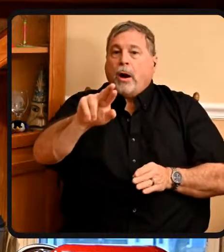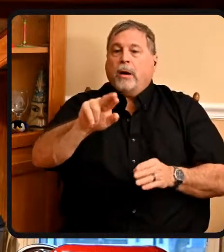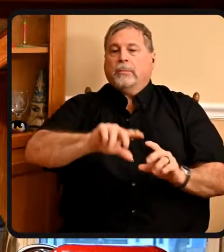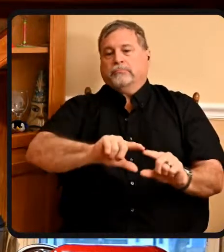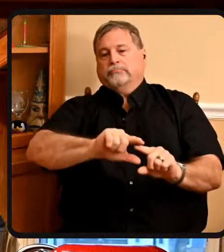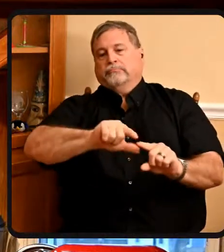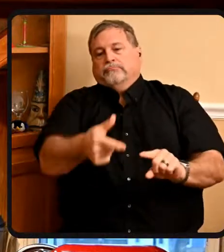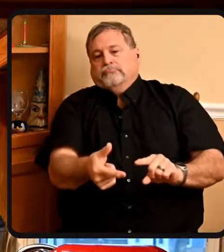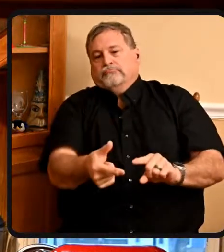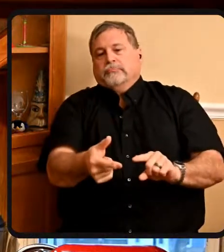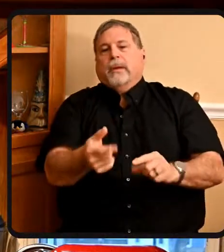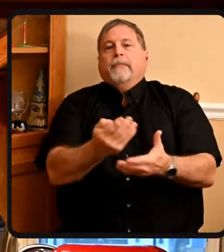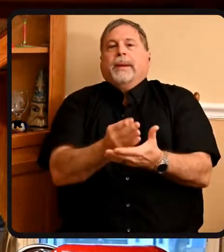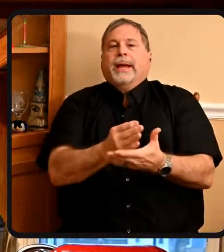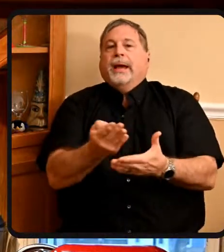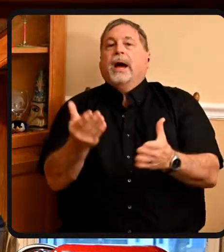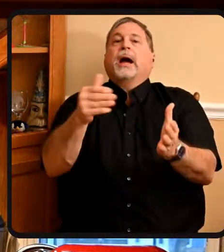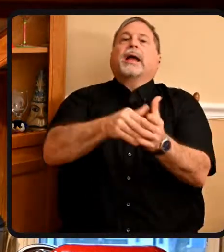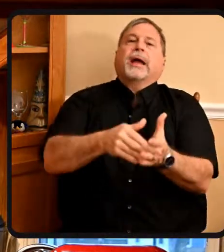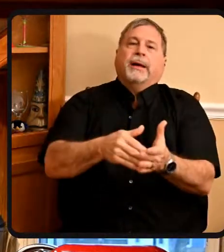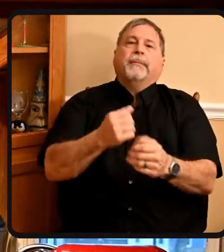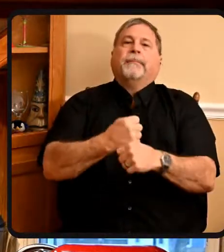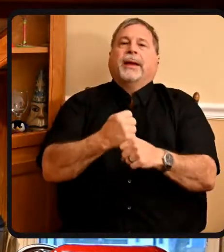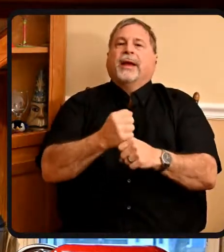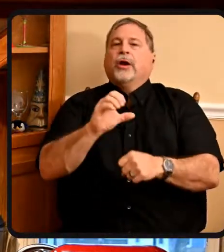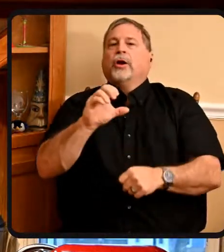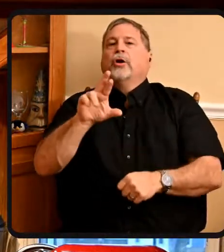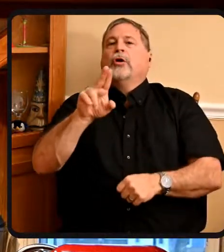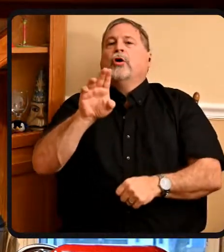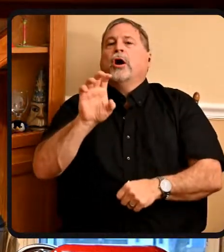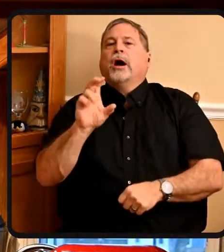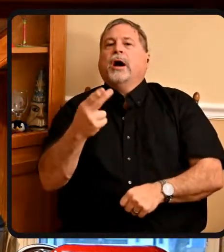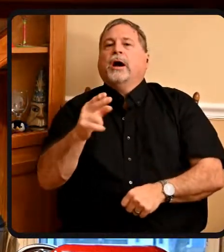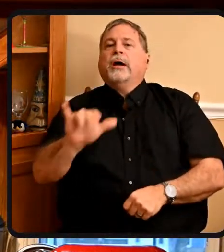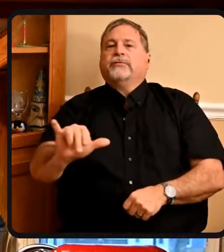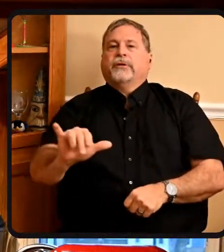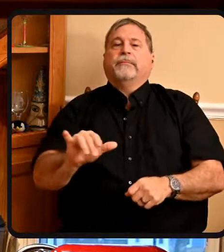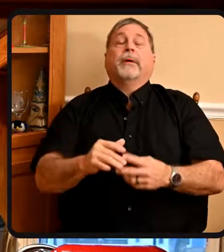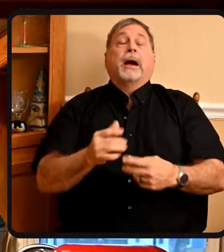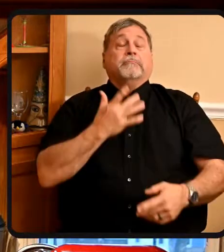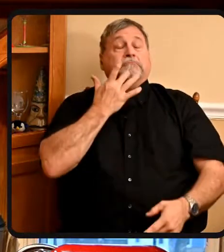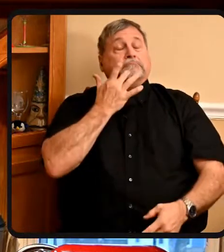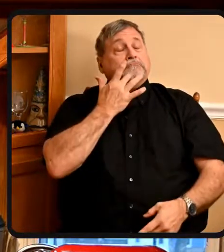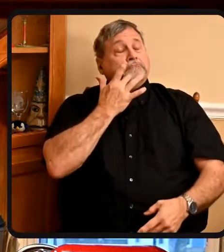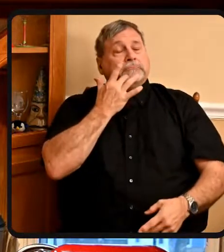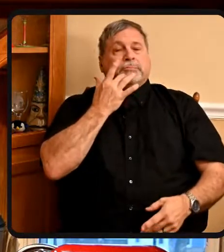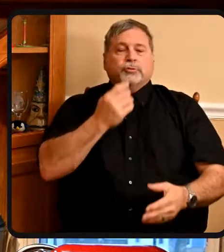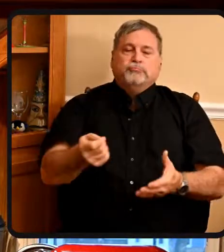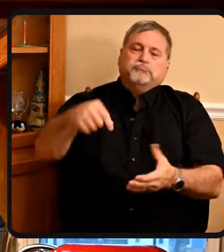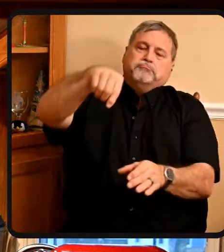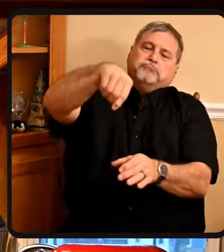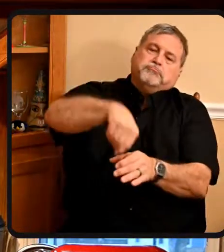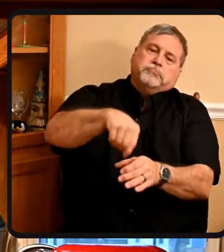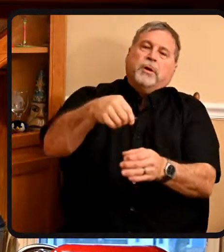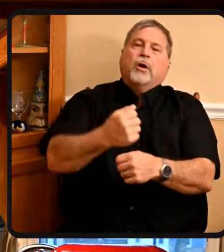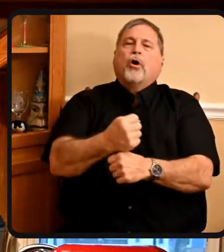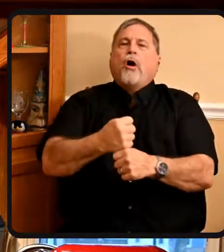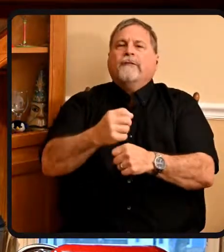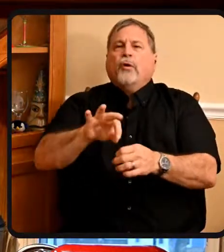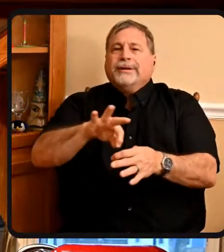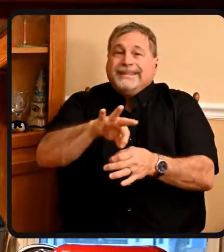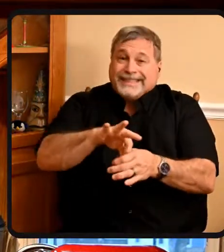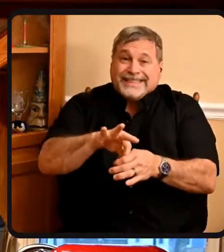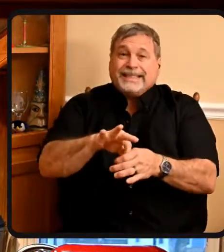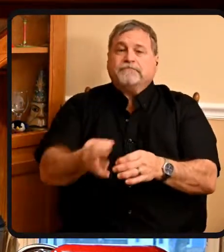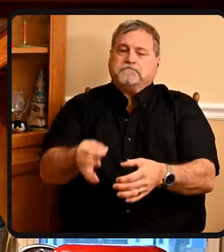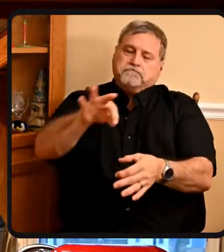and bake it again. Now, some people don't like that crunchiness, but for me, I like something to dip into a cup of coffee or into a